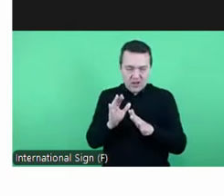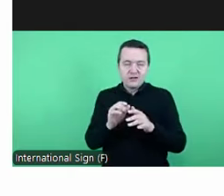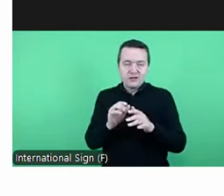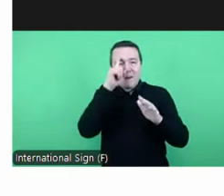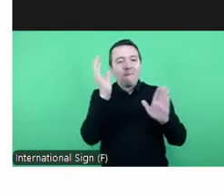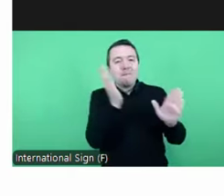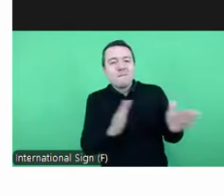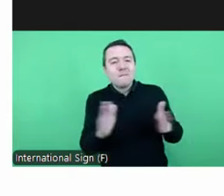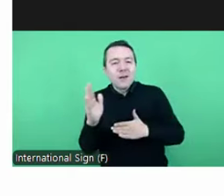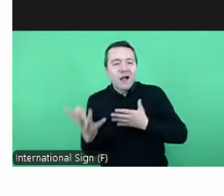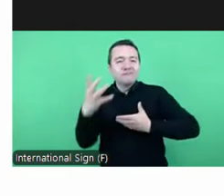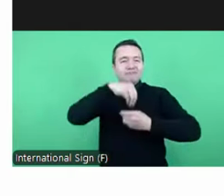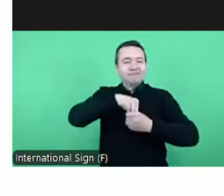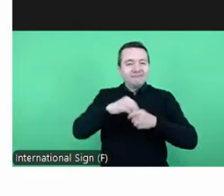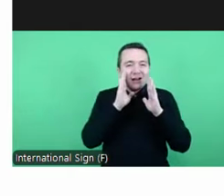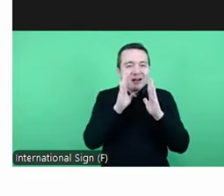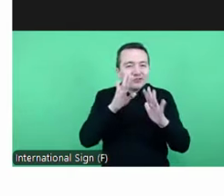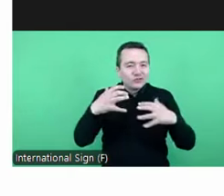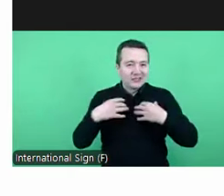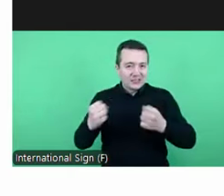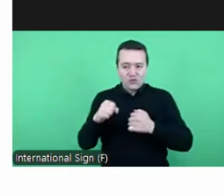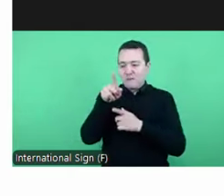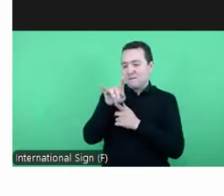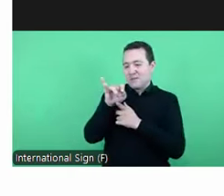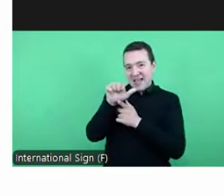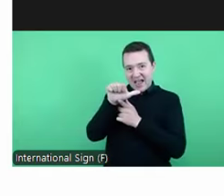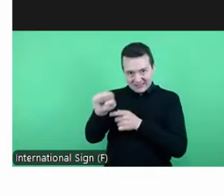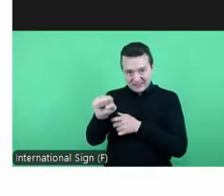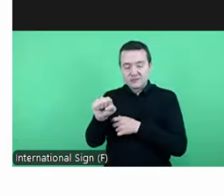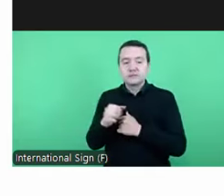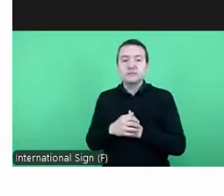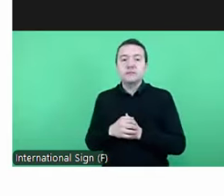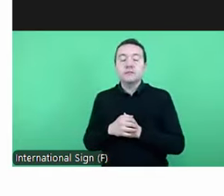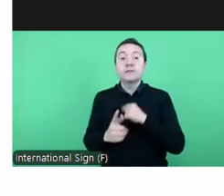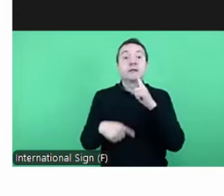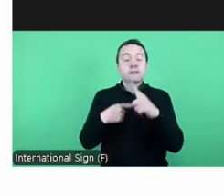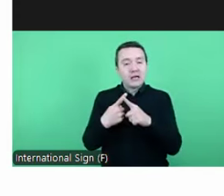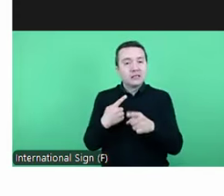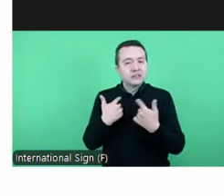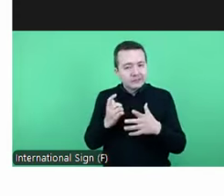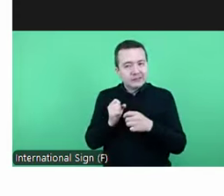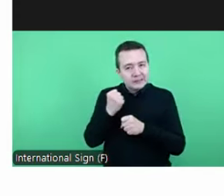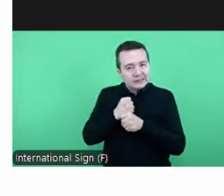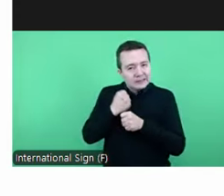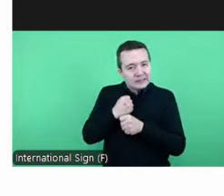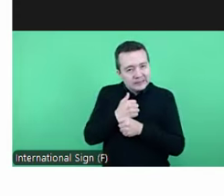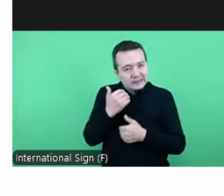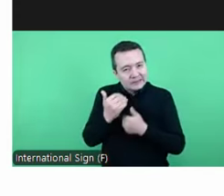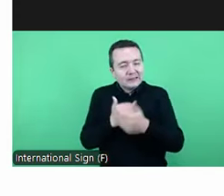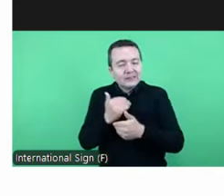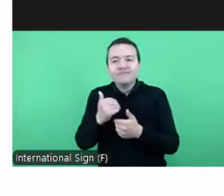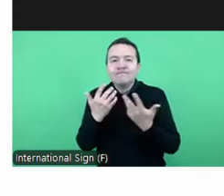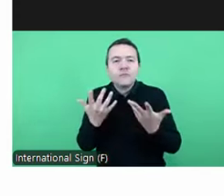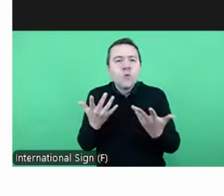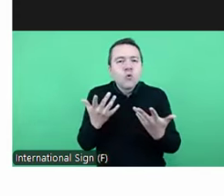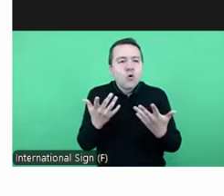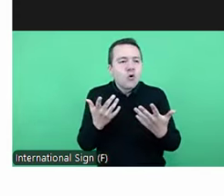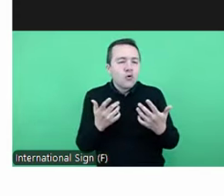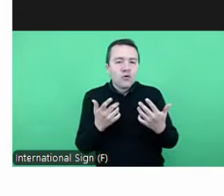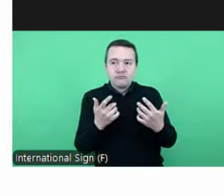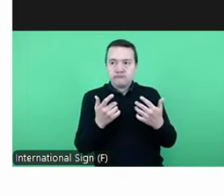Pi también se ha AIS. trabajado And also, arduamente there en has la been implementación de extensive métodos effort in formales de orientación implementing para las a formal incorporaciones